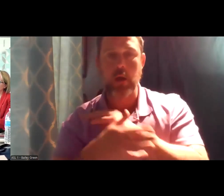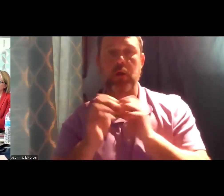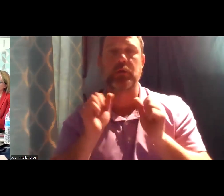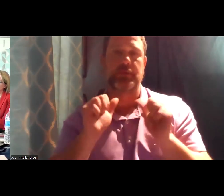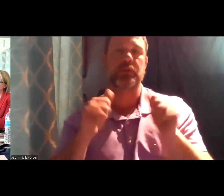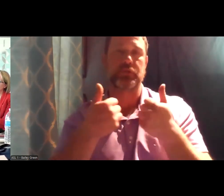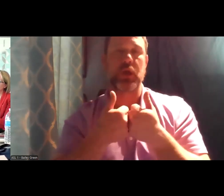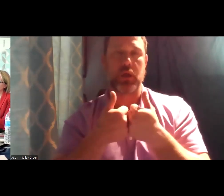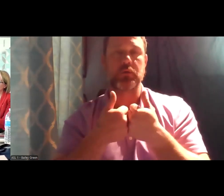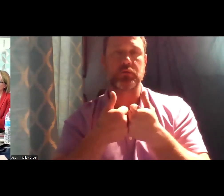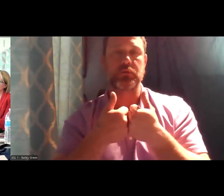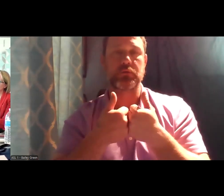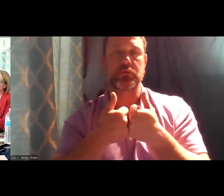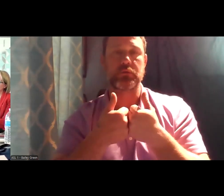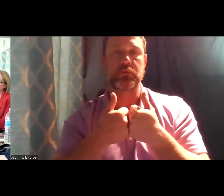challenge